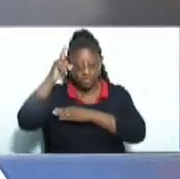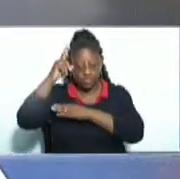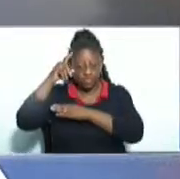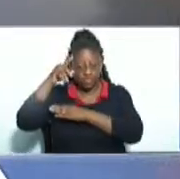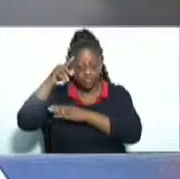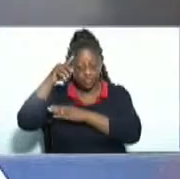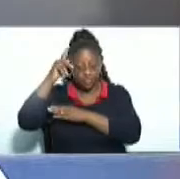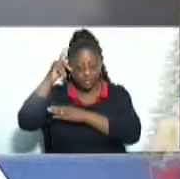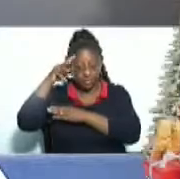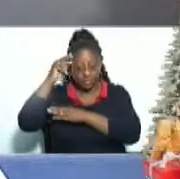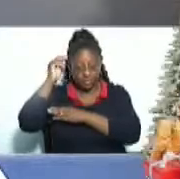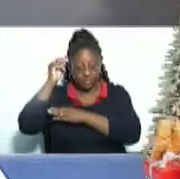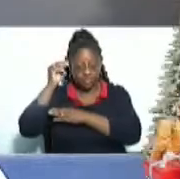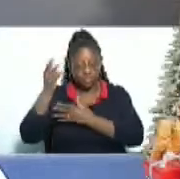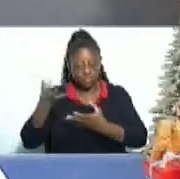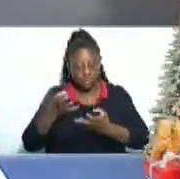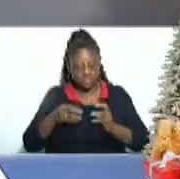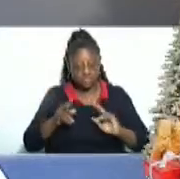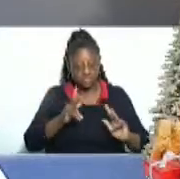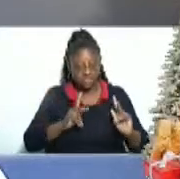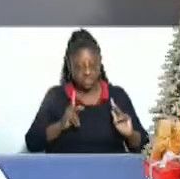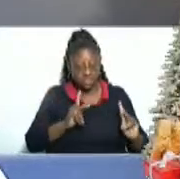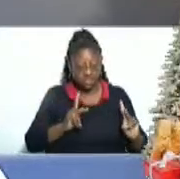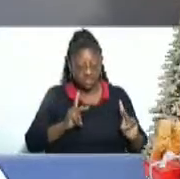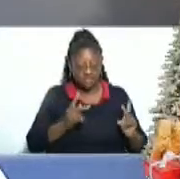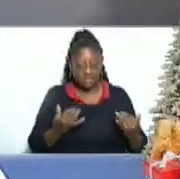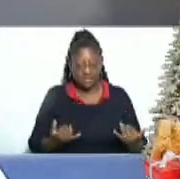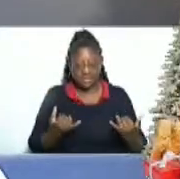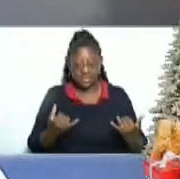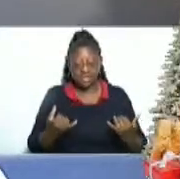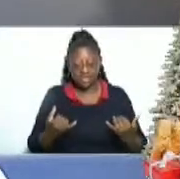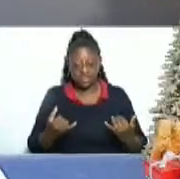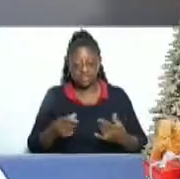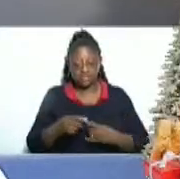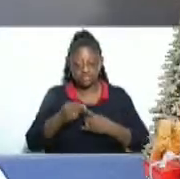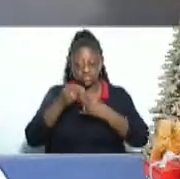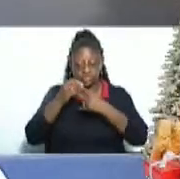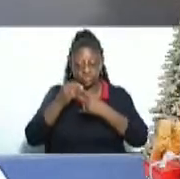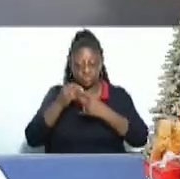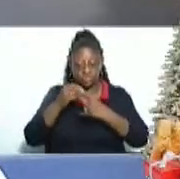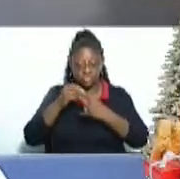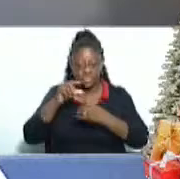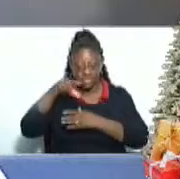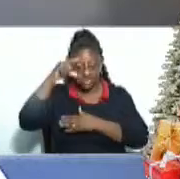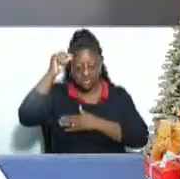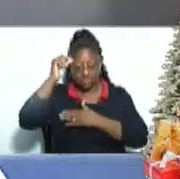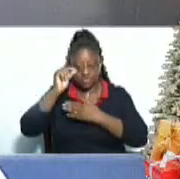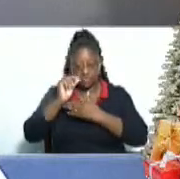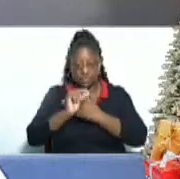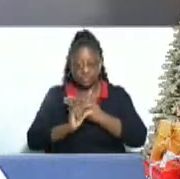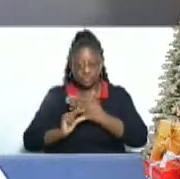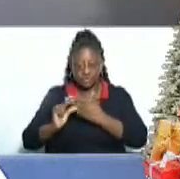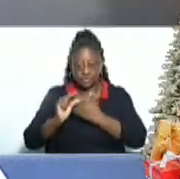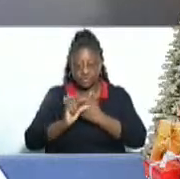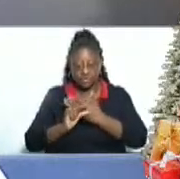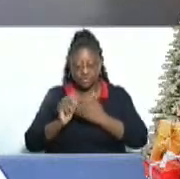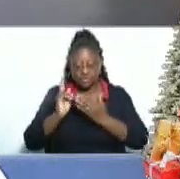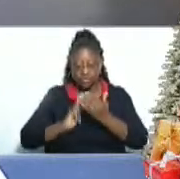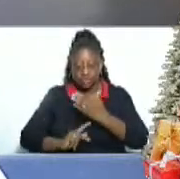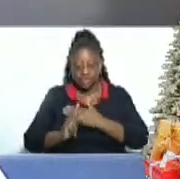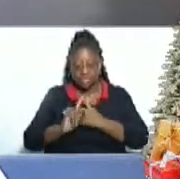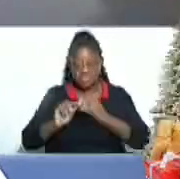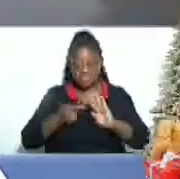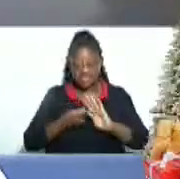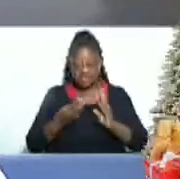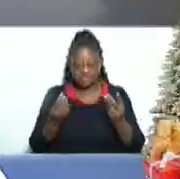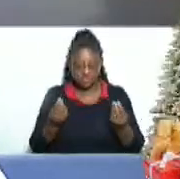Philip Davis calling on youth throughout the country to now enlist in the government's National Youth Guard program. The initiative, created